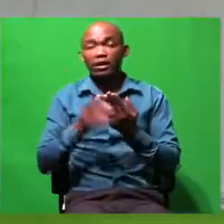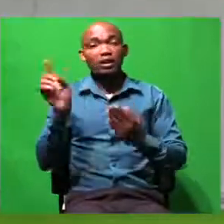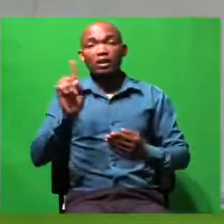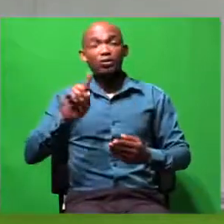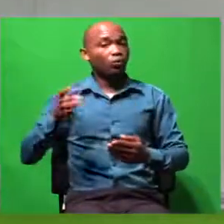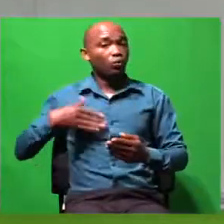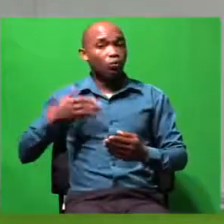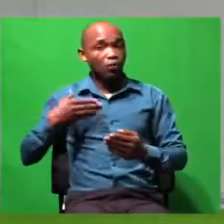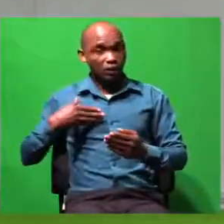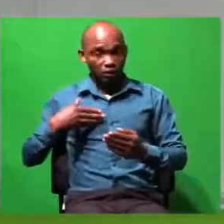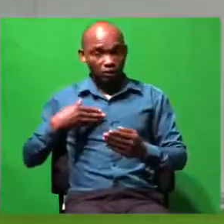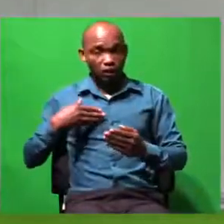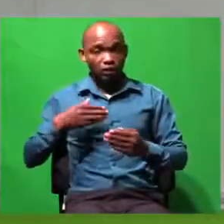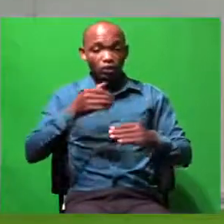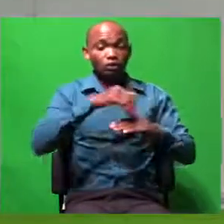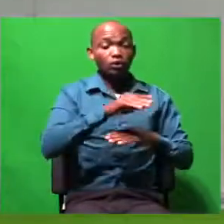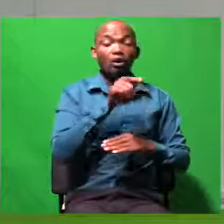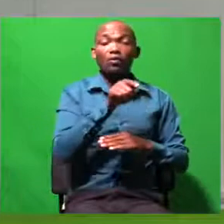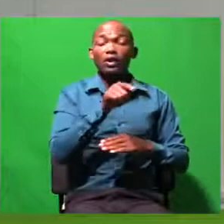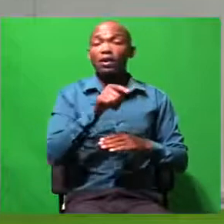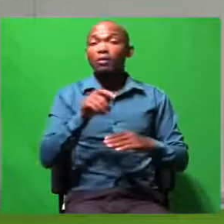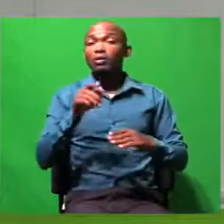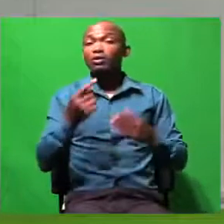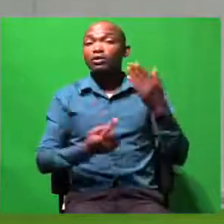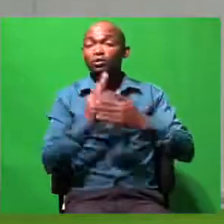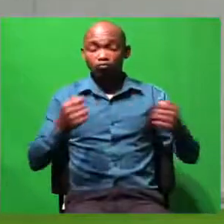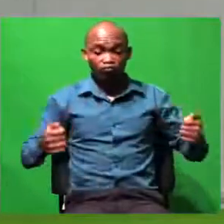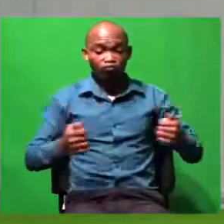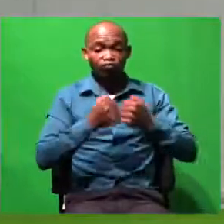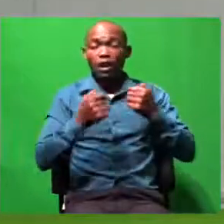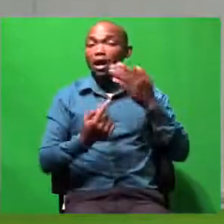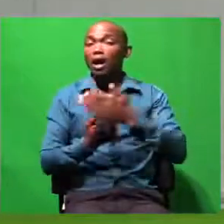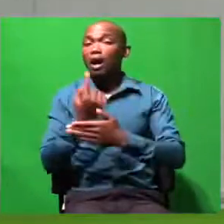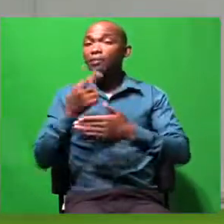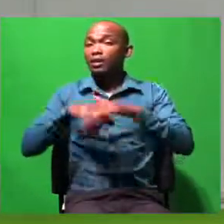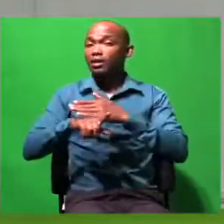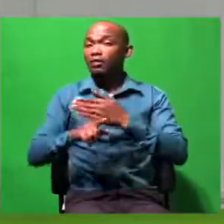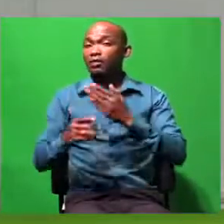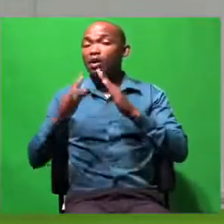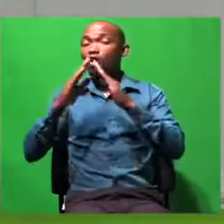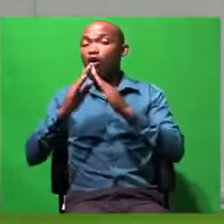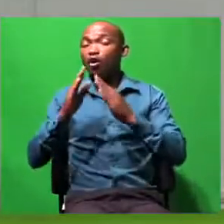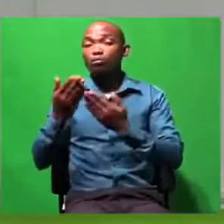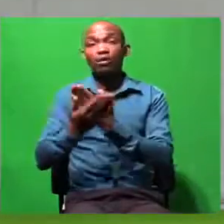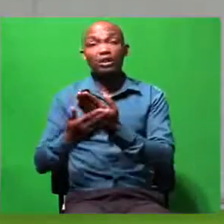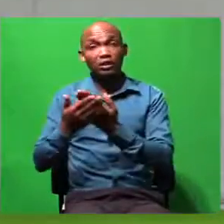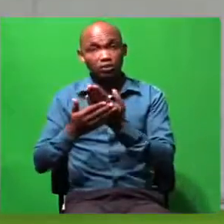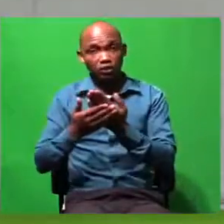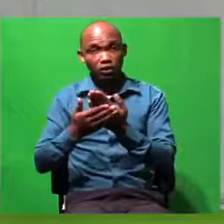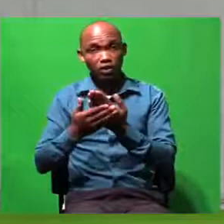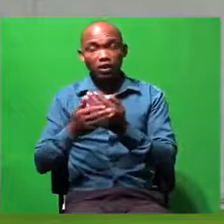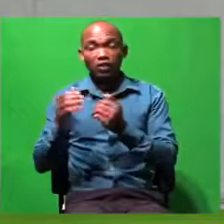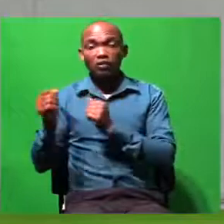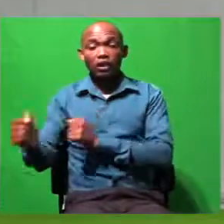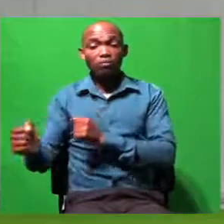need to go there. But according to the incident, due to the incident happened in their countries or their home countries, therefore they're moving